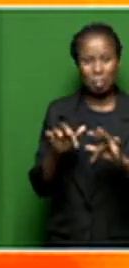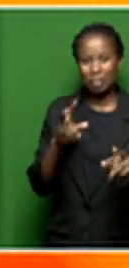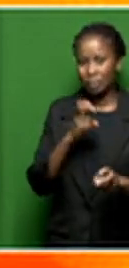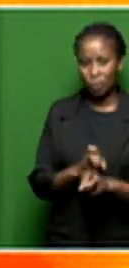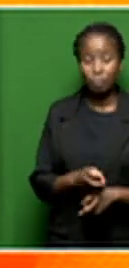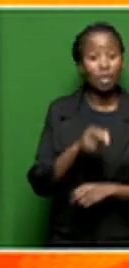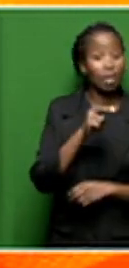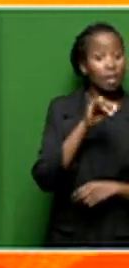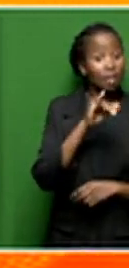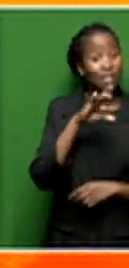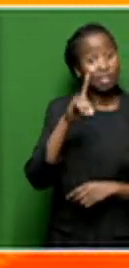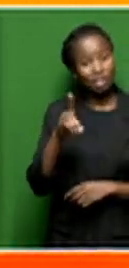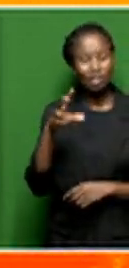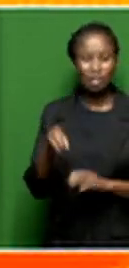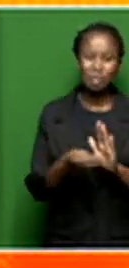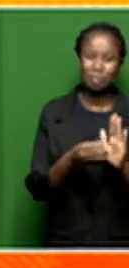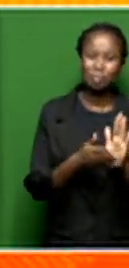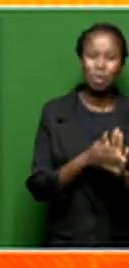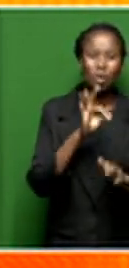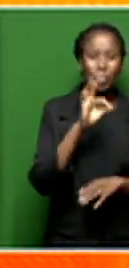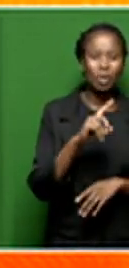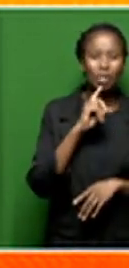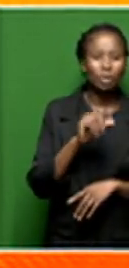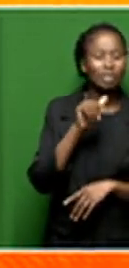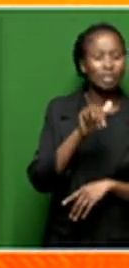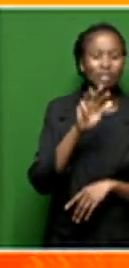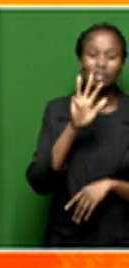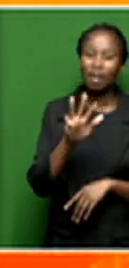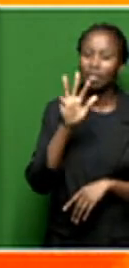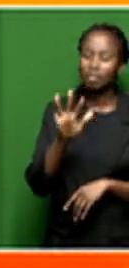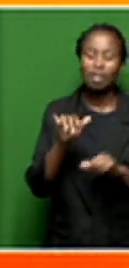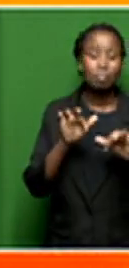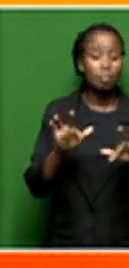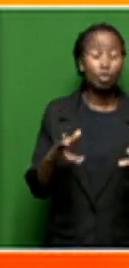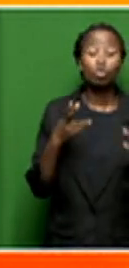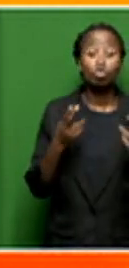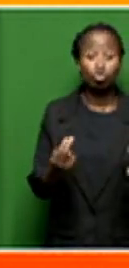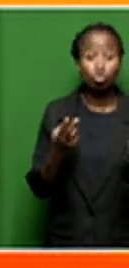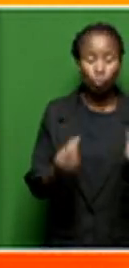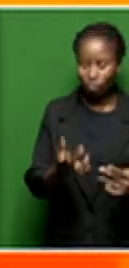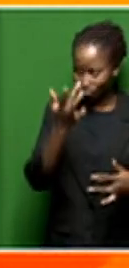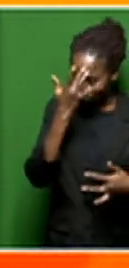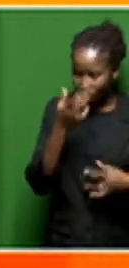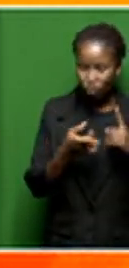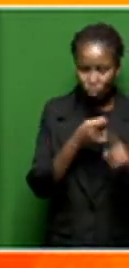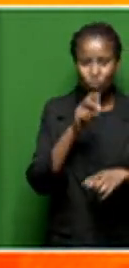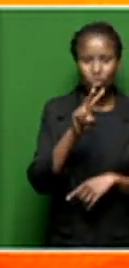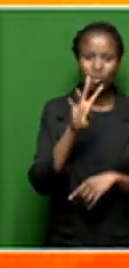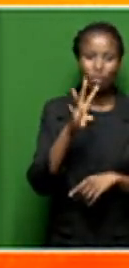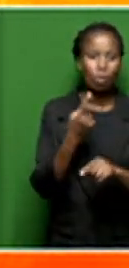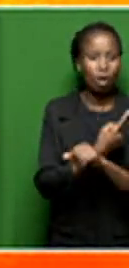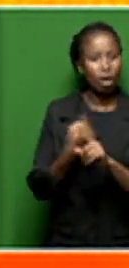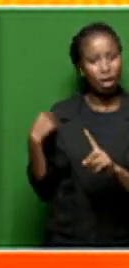for Communicable Diseases has recorded a total of 3,699 new COVID-19 cases in the past 24 hours. With a